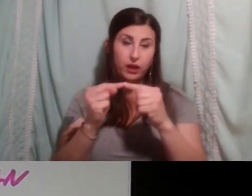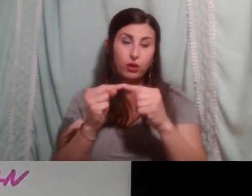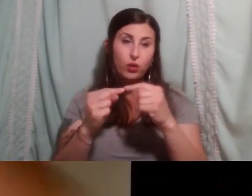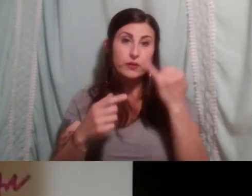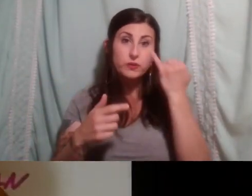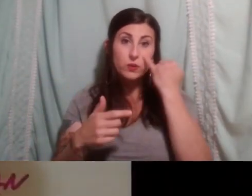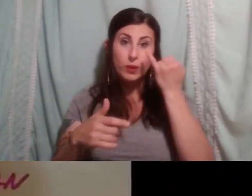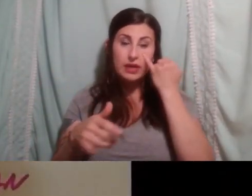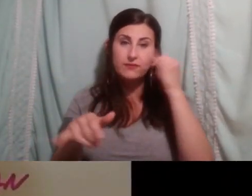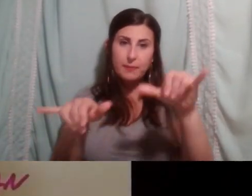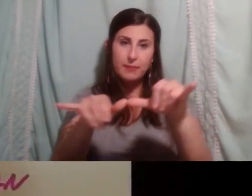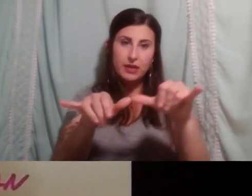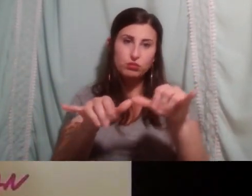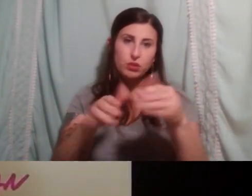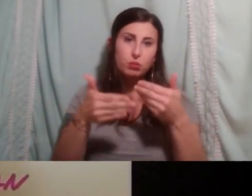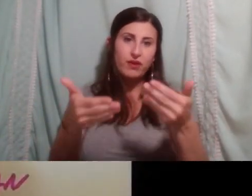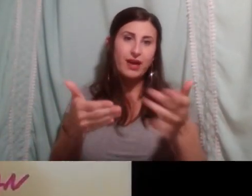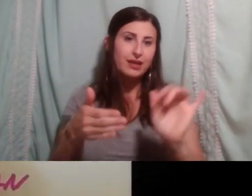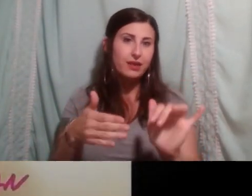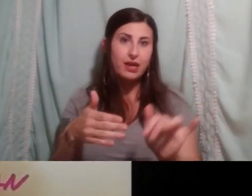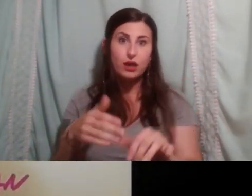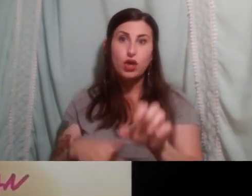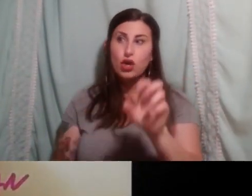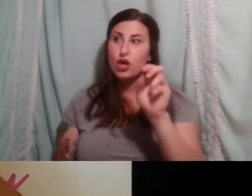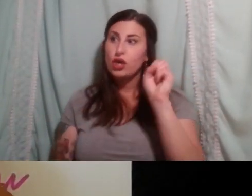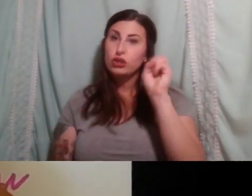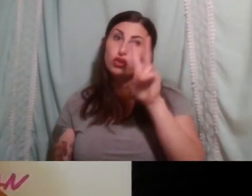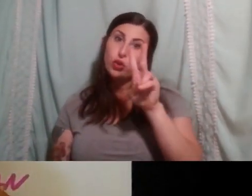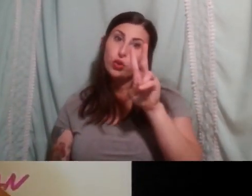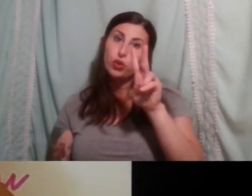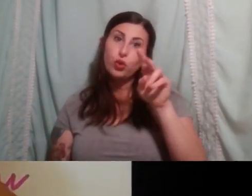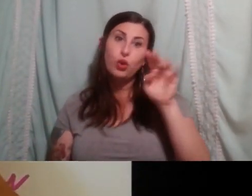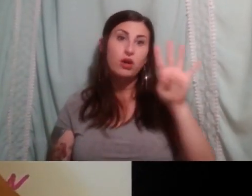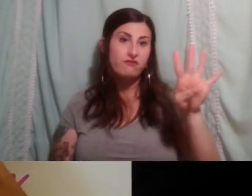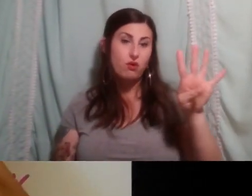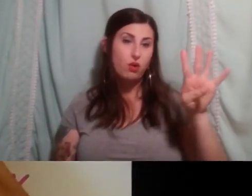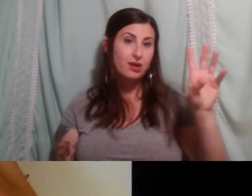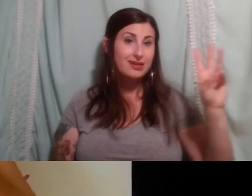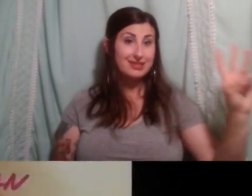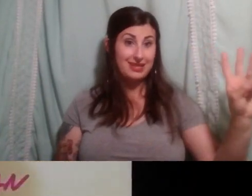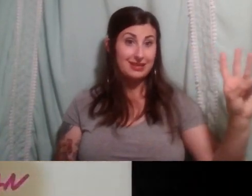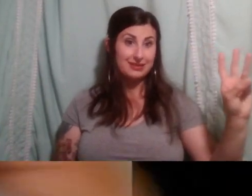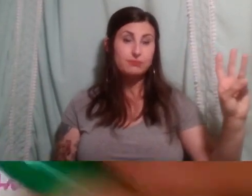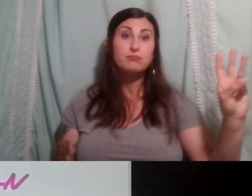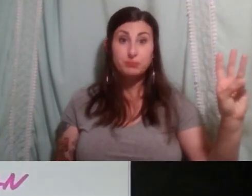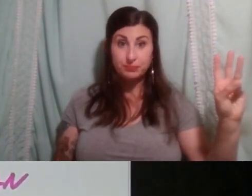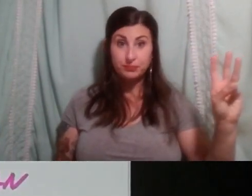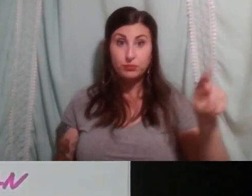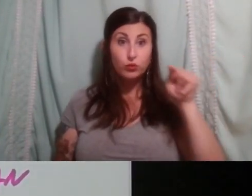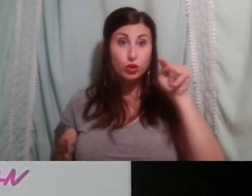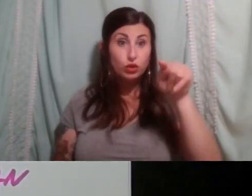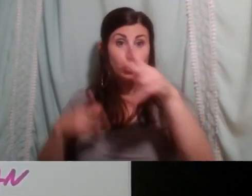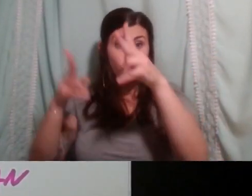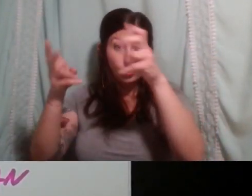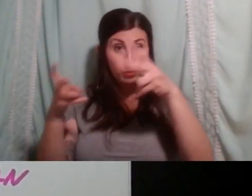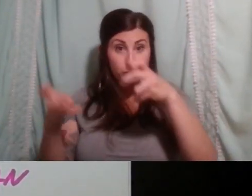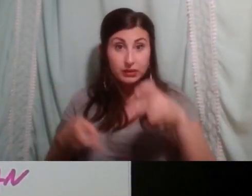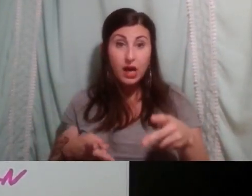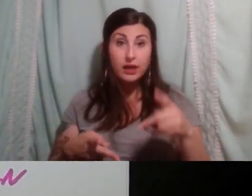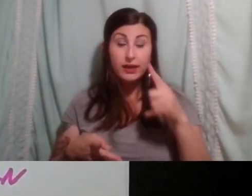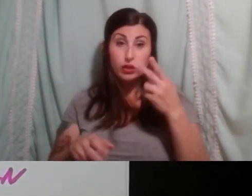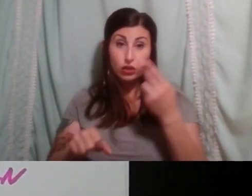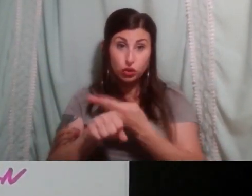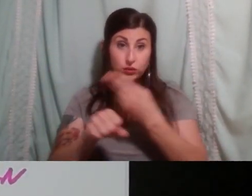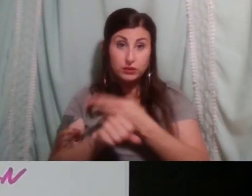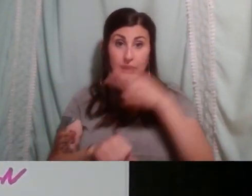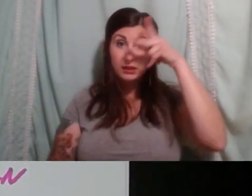I give you measurements like 2, 4, and 6, okay, you're going to plug them